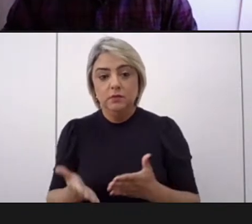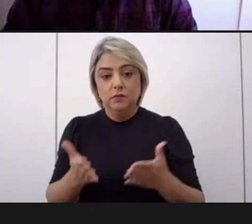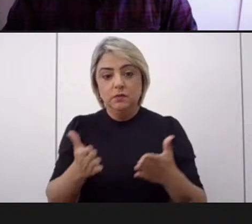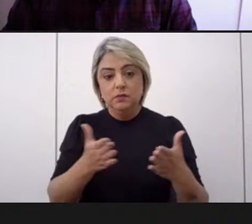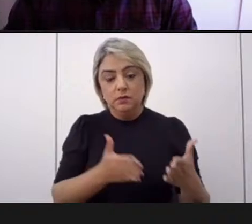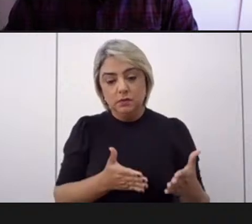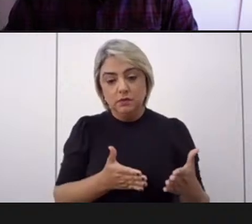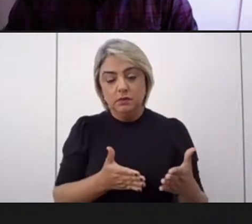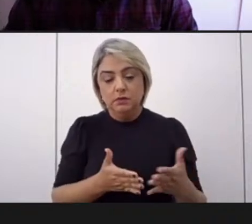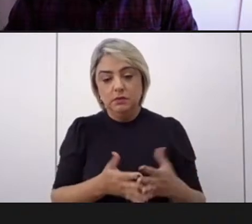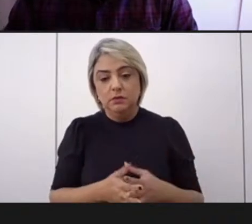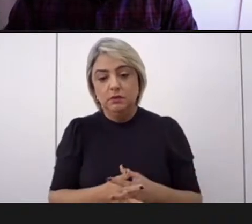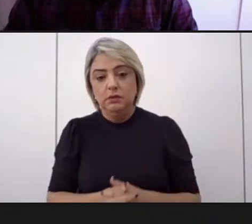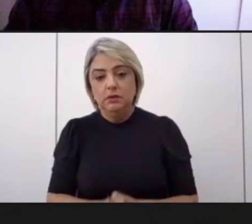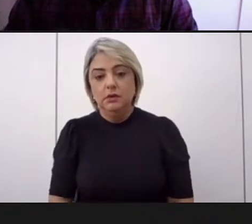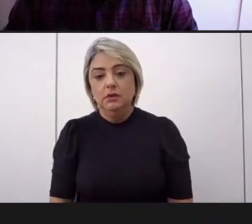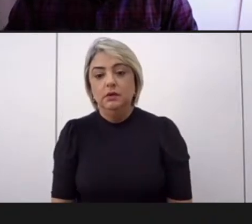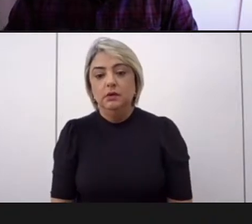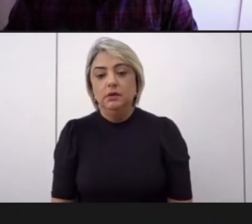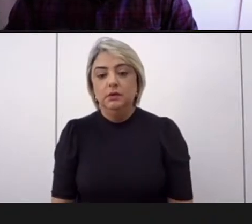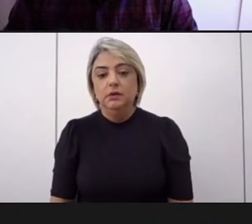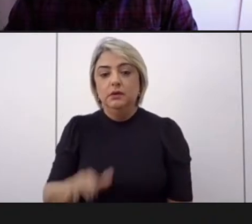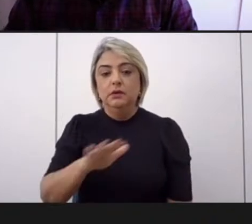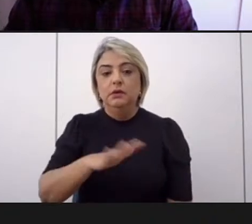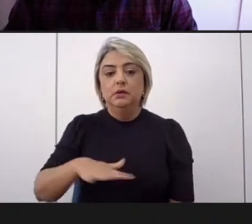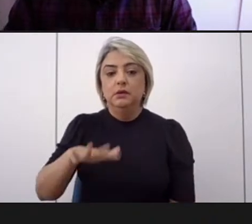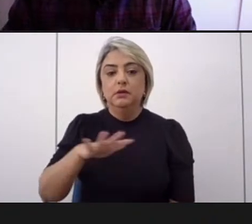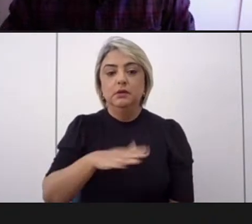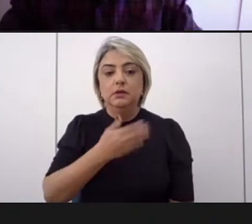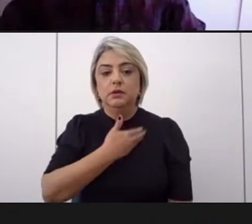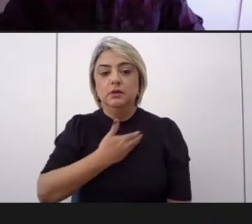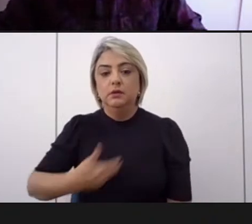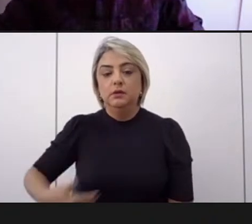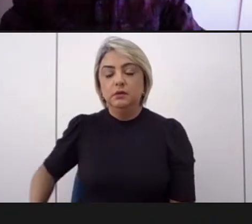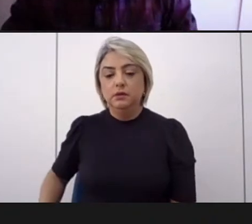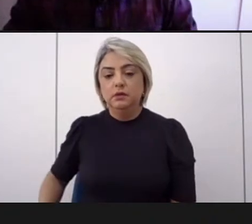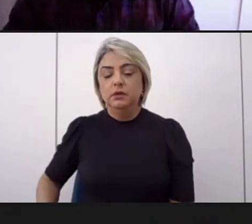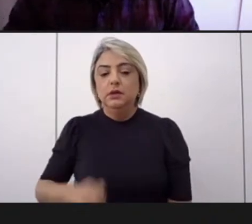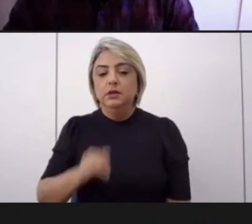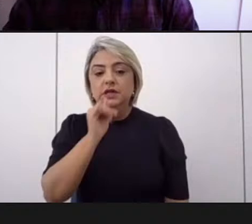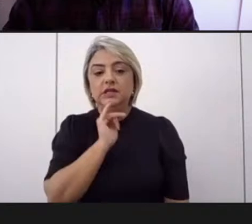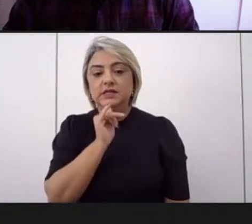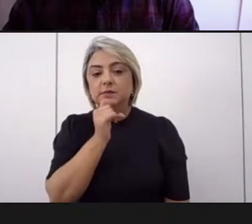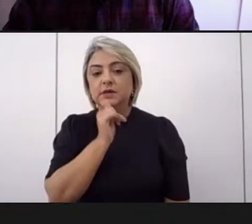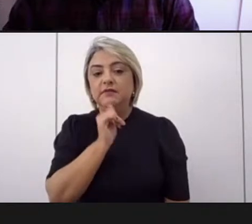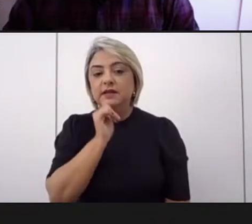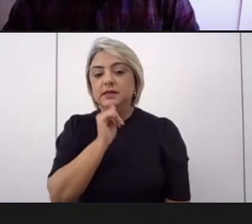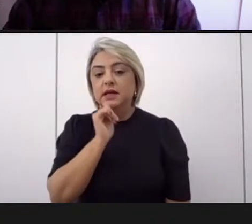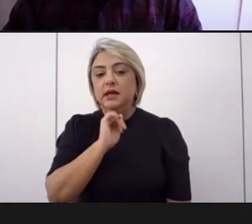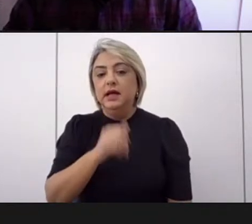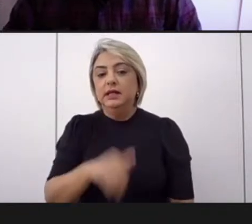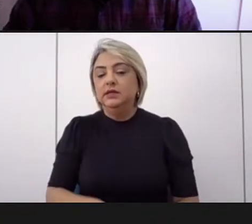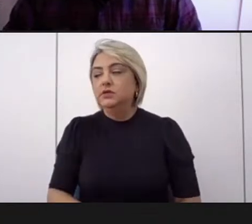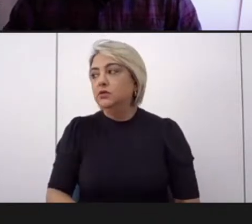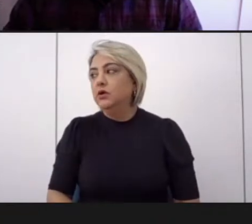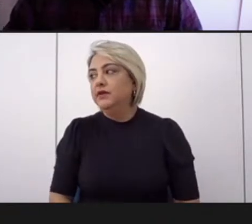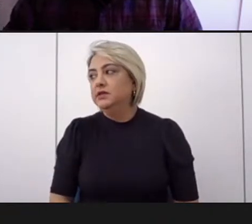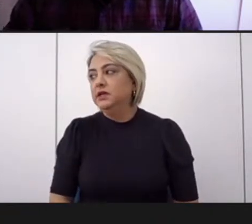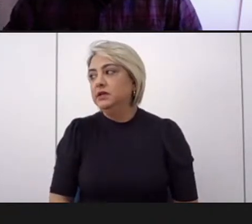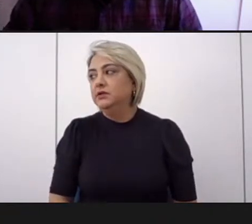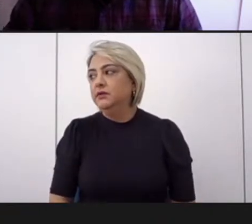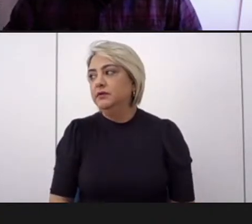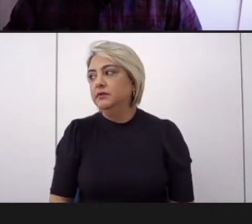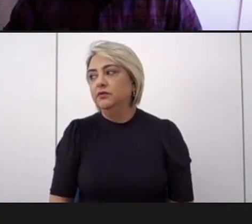and hegemonic in France. And he really used also the fact that the FAO